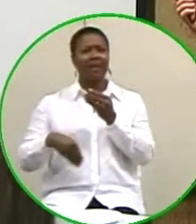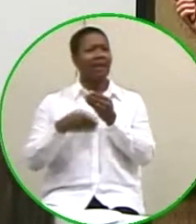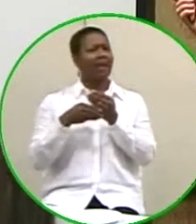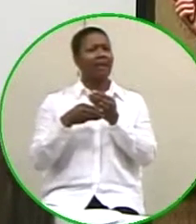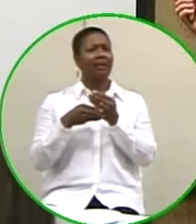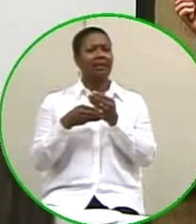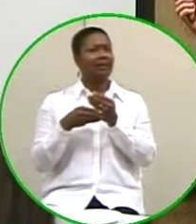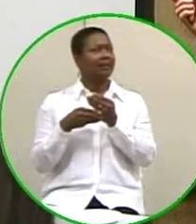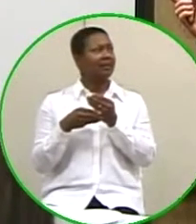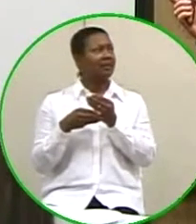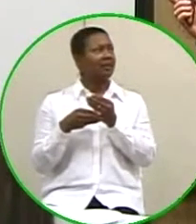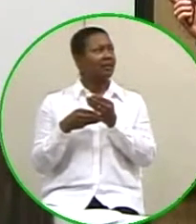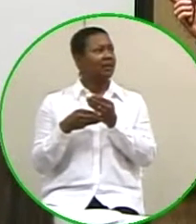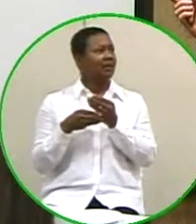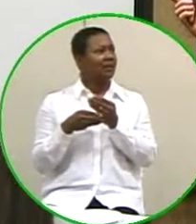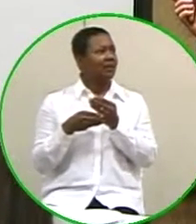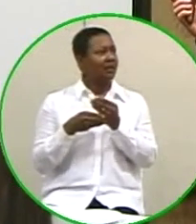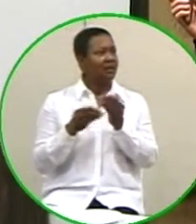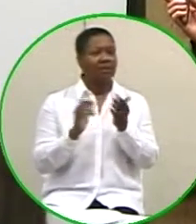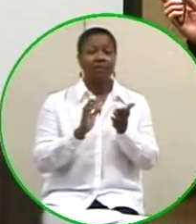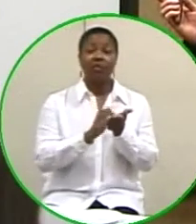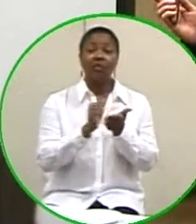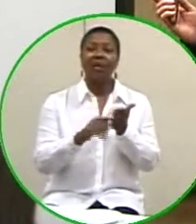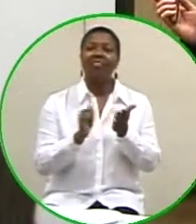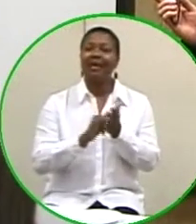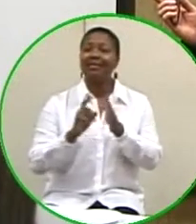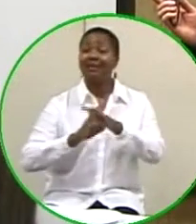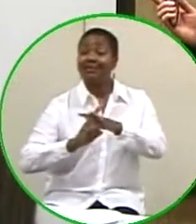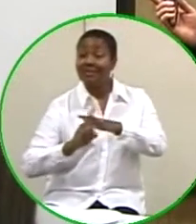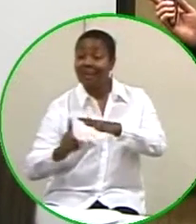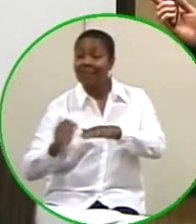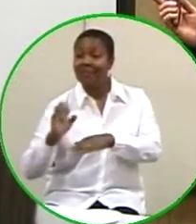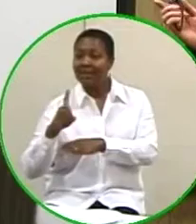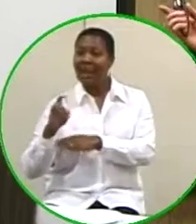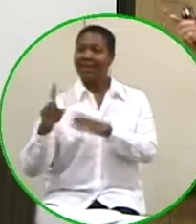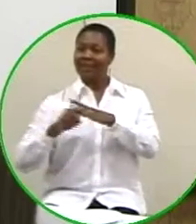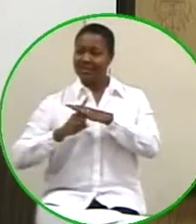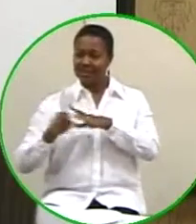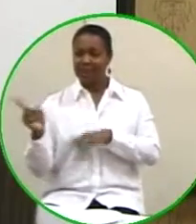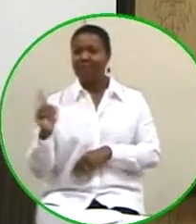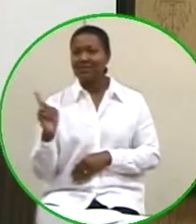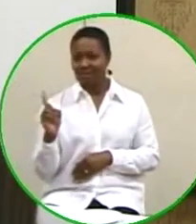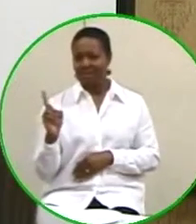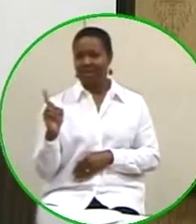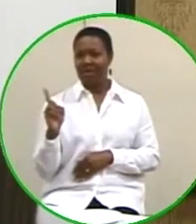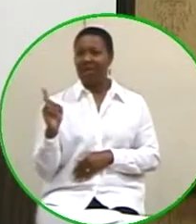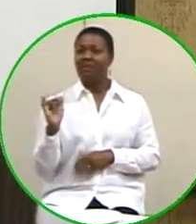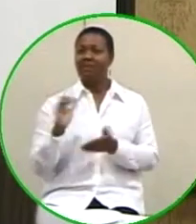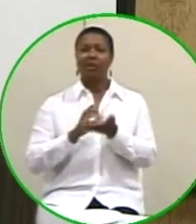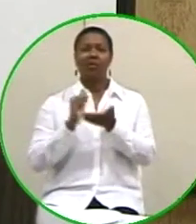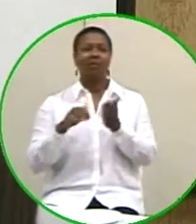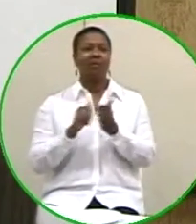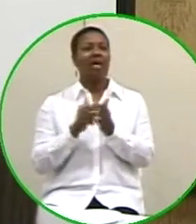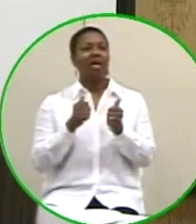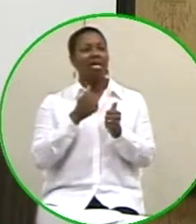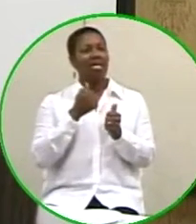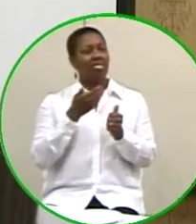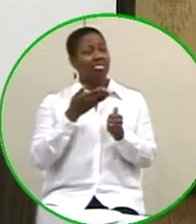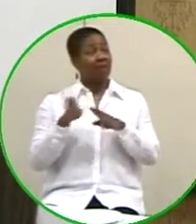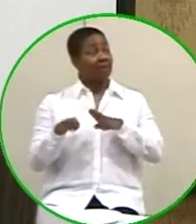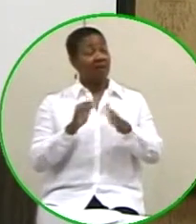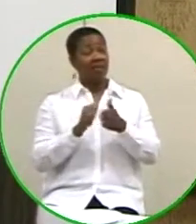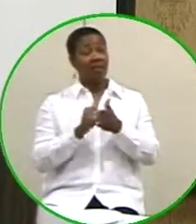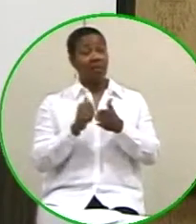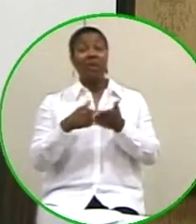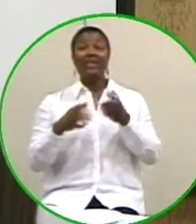added? Yes, escaped. He escaped something. Something was removed. The aversive that he didn't like,